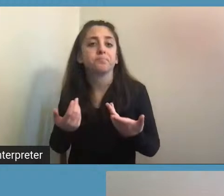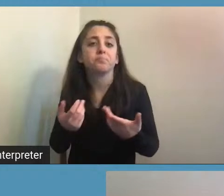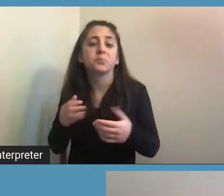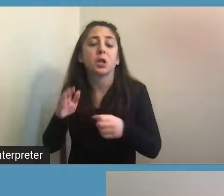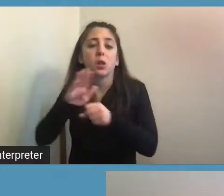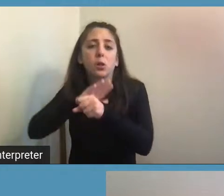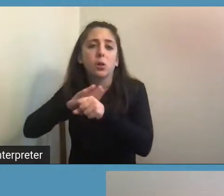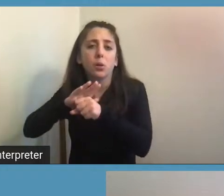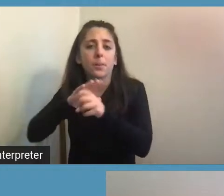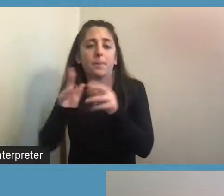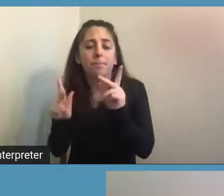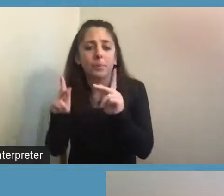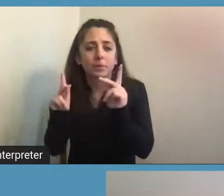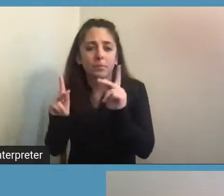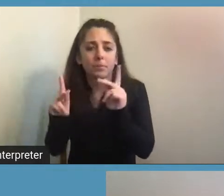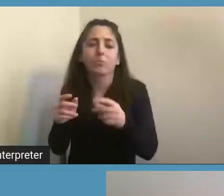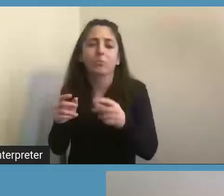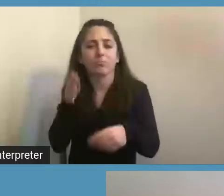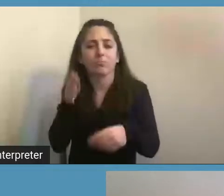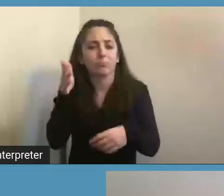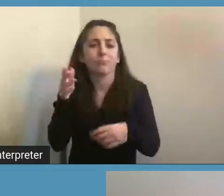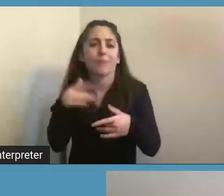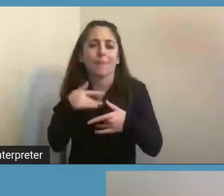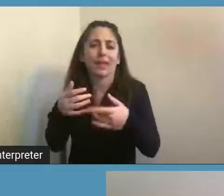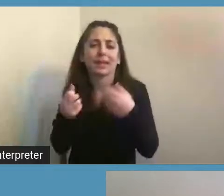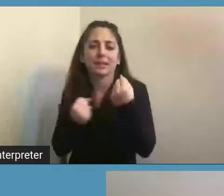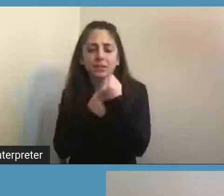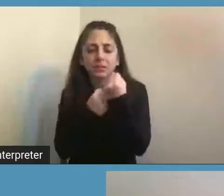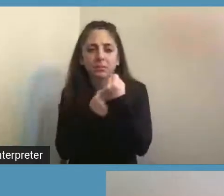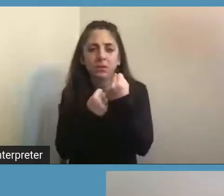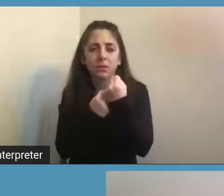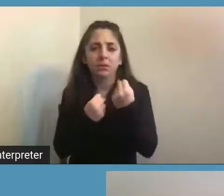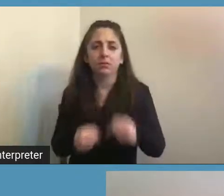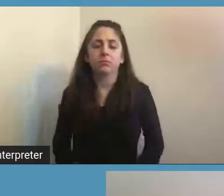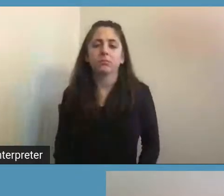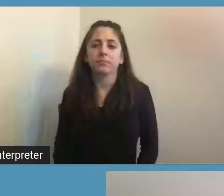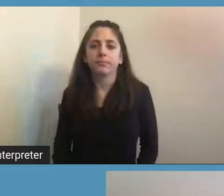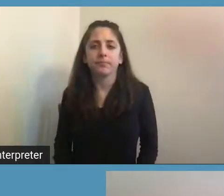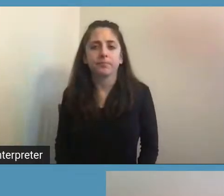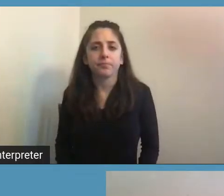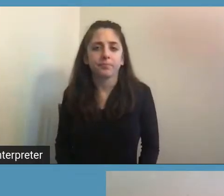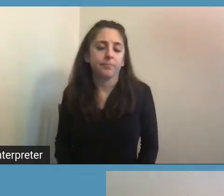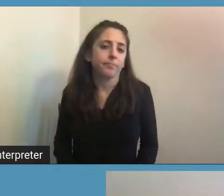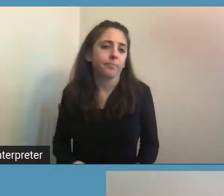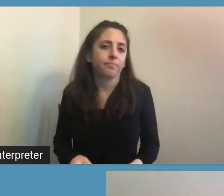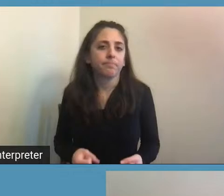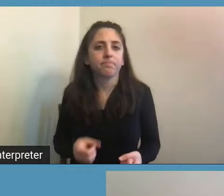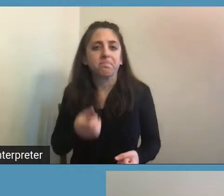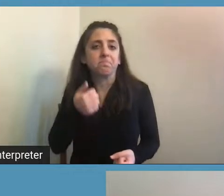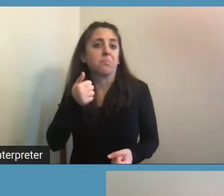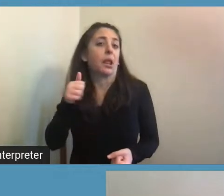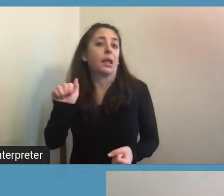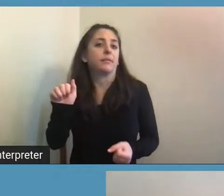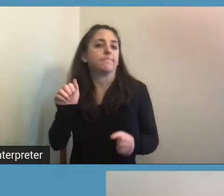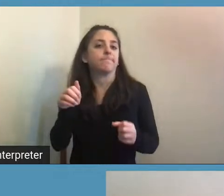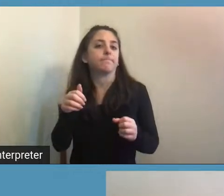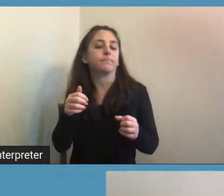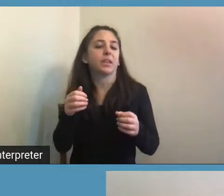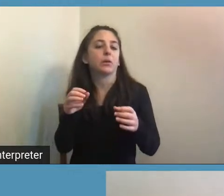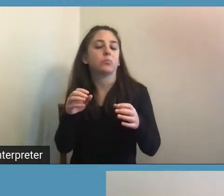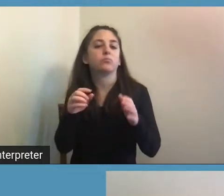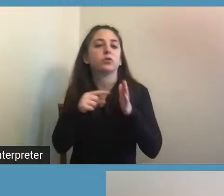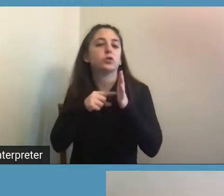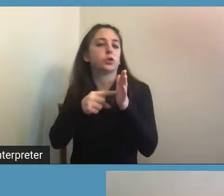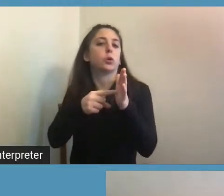second zero when it comes to the logo and any, things that define who you are. But then